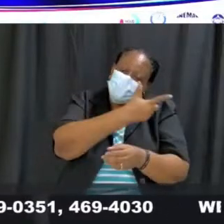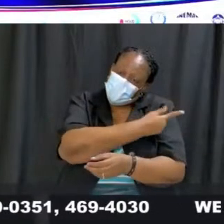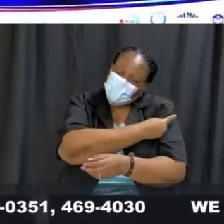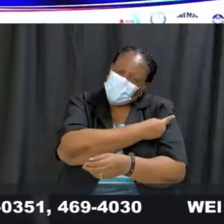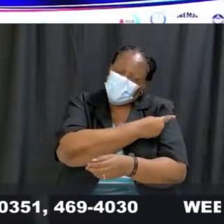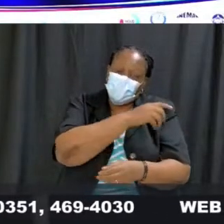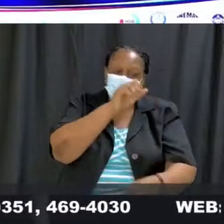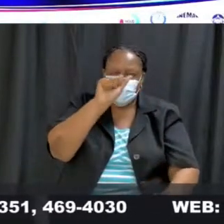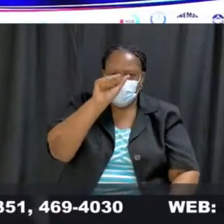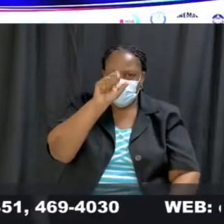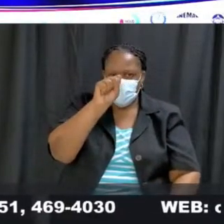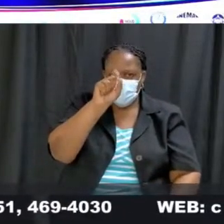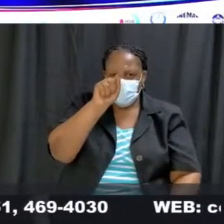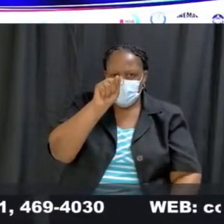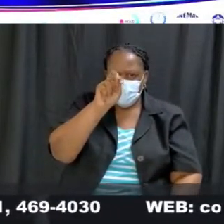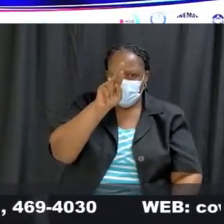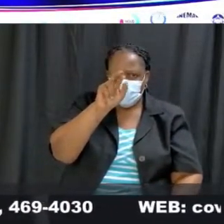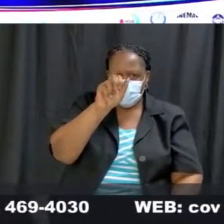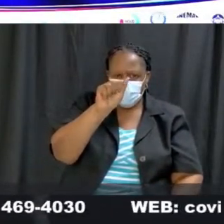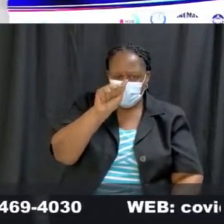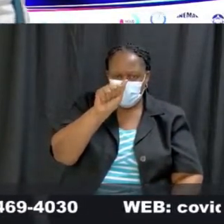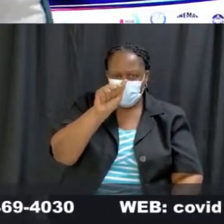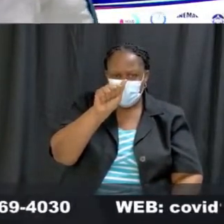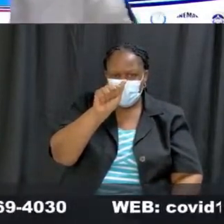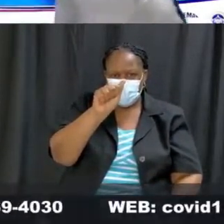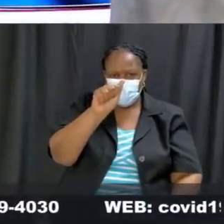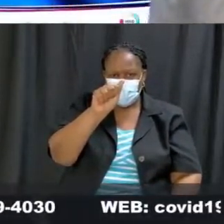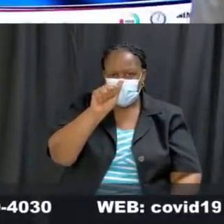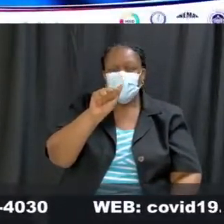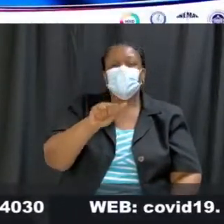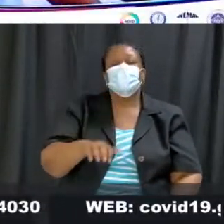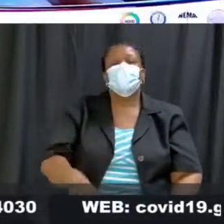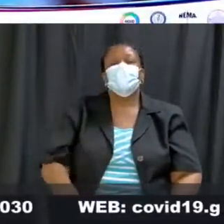the 31st of last month?